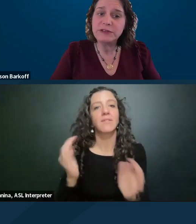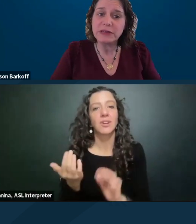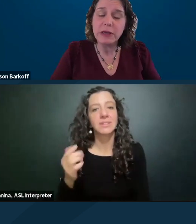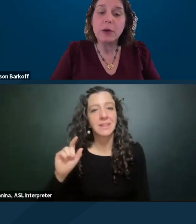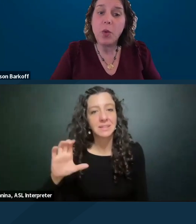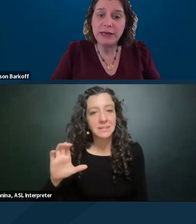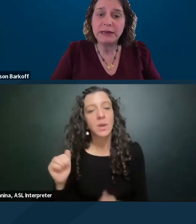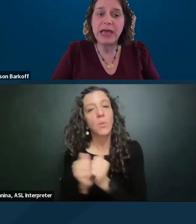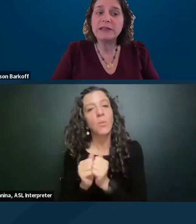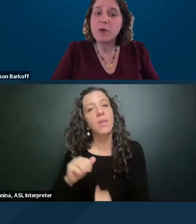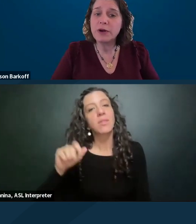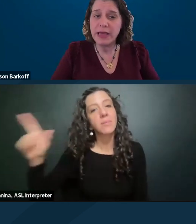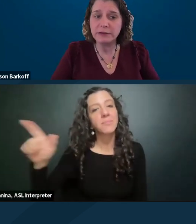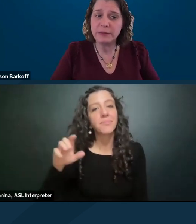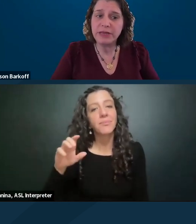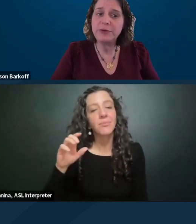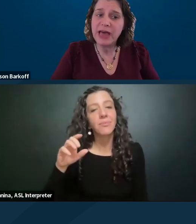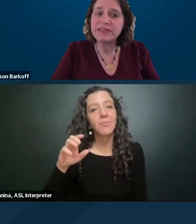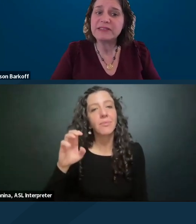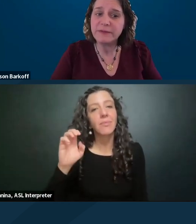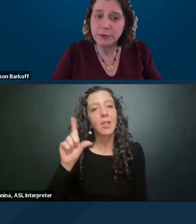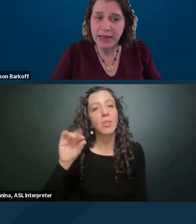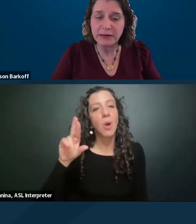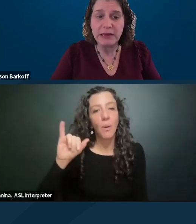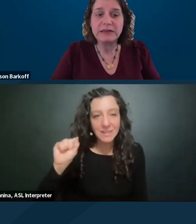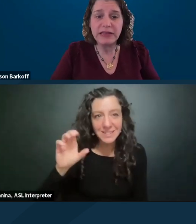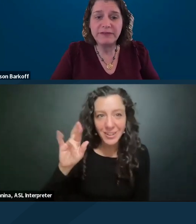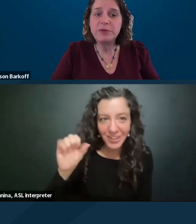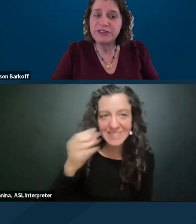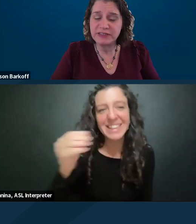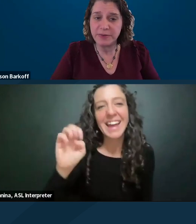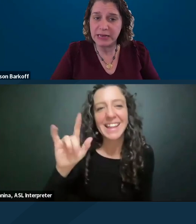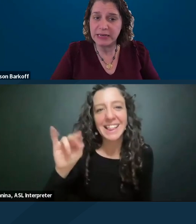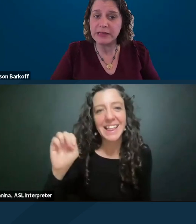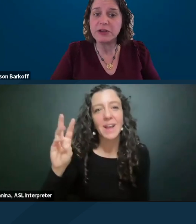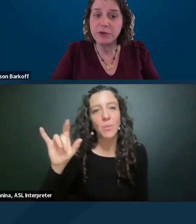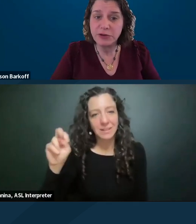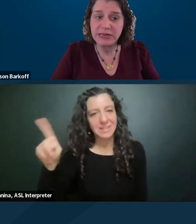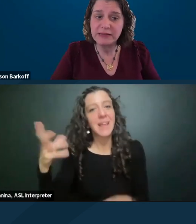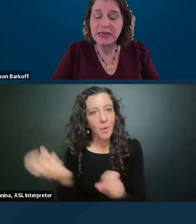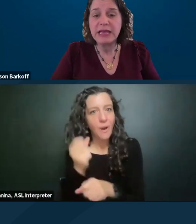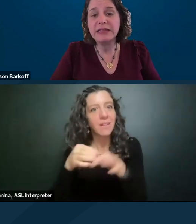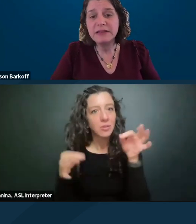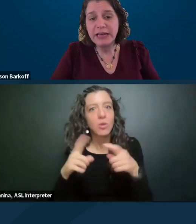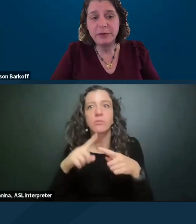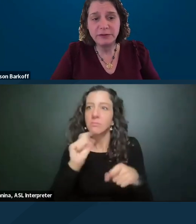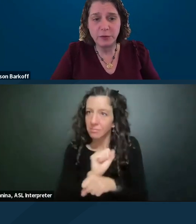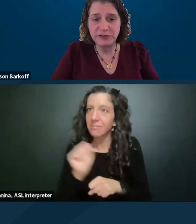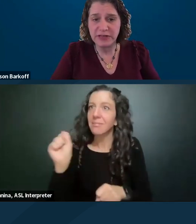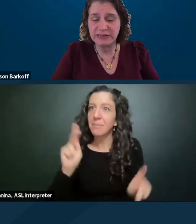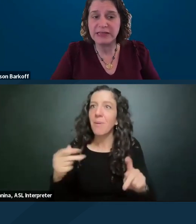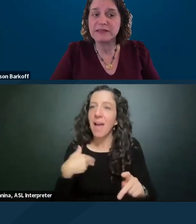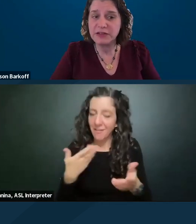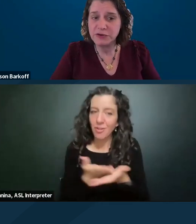and Elaine Wilson won, and the court held that people have a civil right to live and participate in their communities instead of